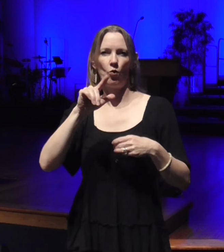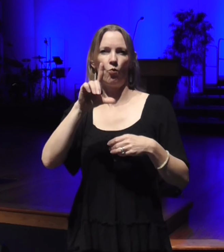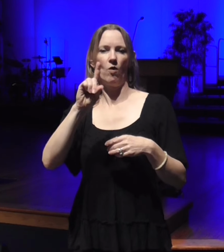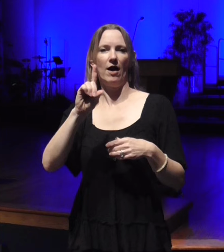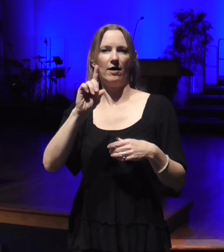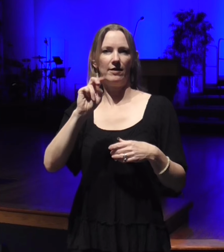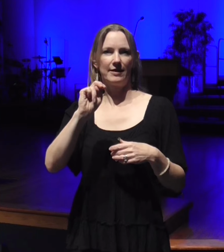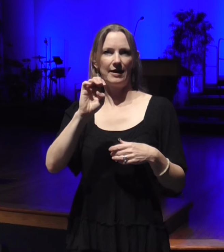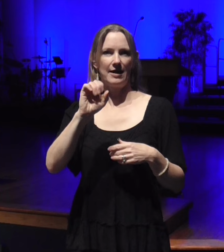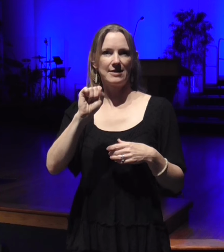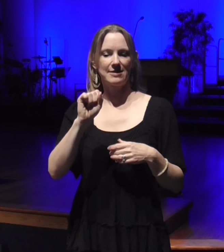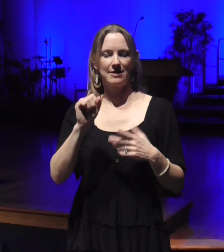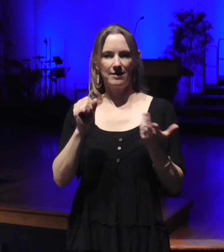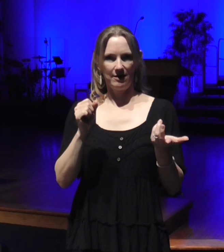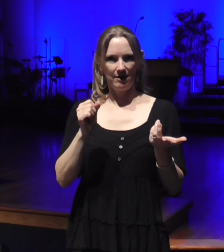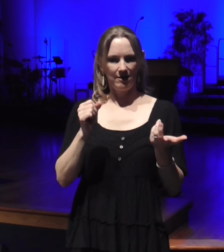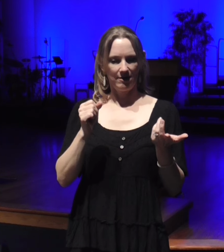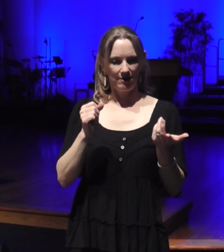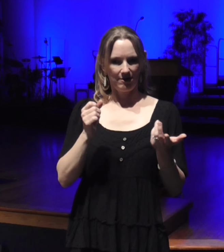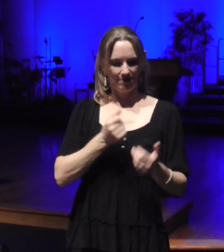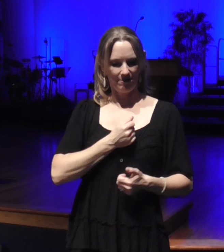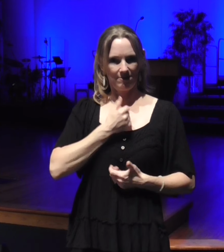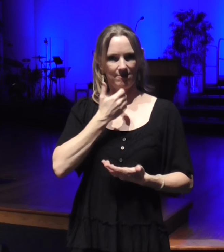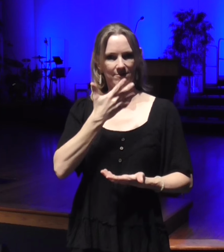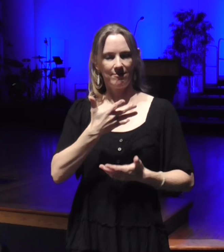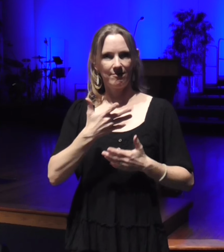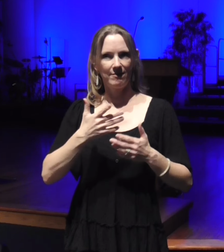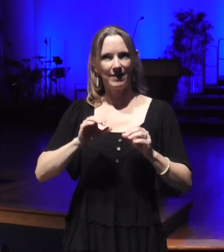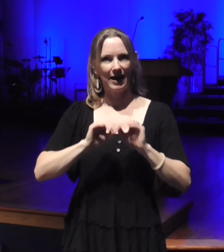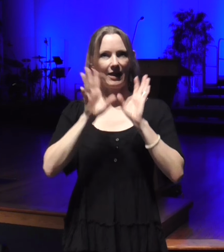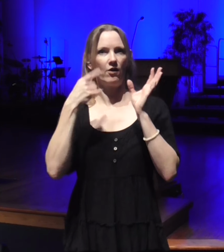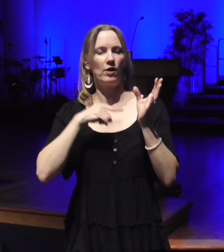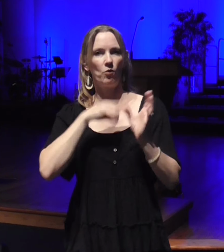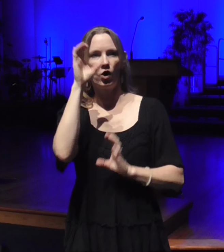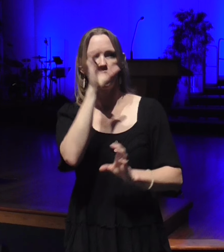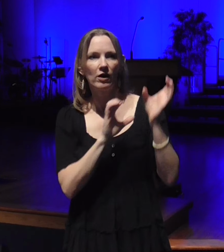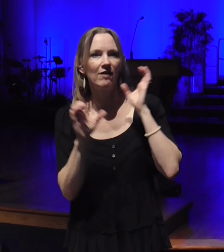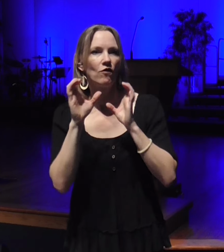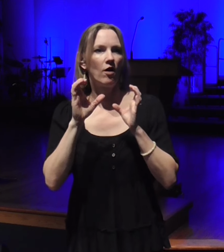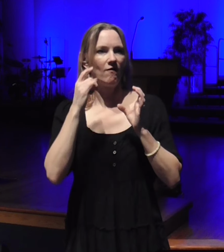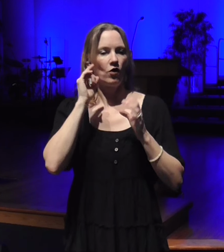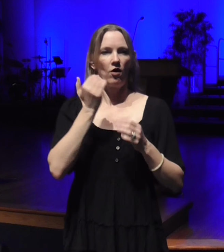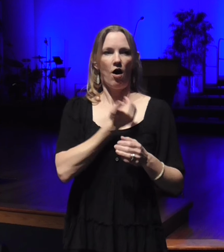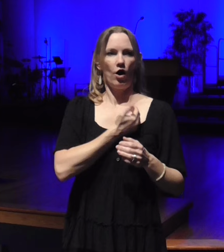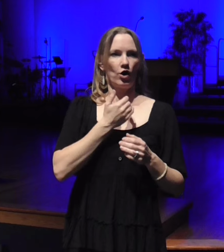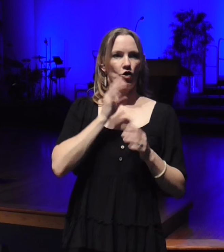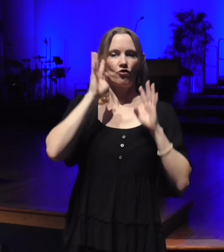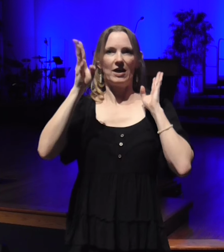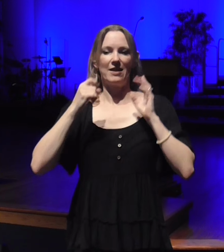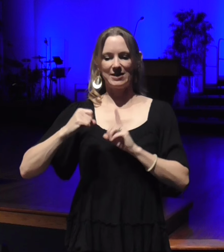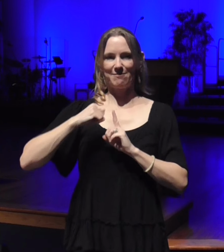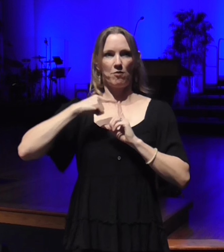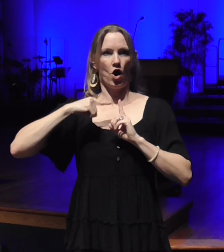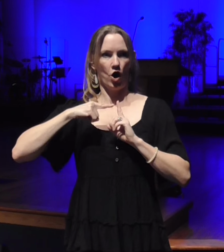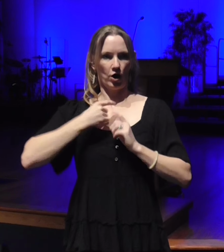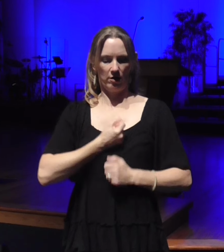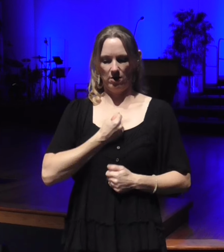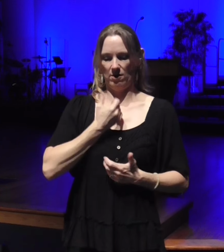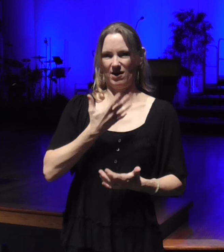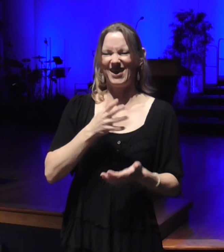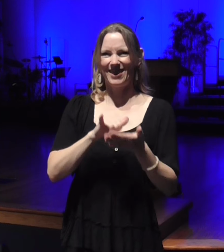to organically bring forward the clarity we seek to bring forth the creative spark and uniqueness that is the